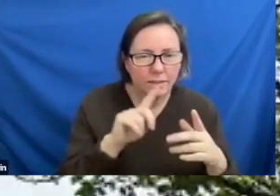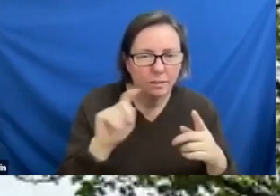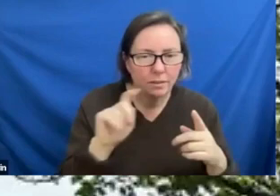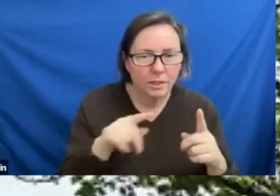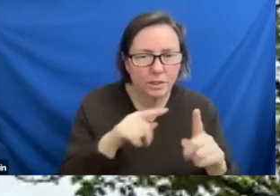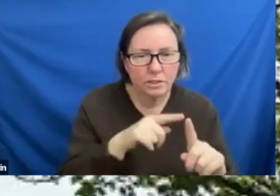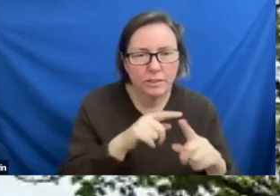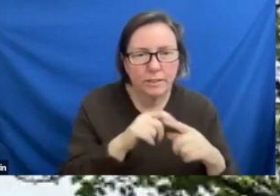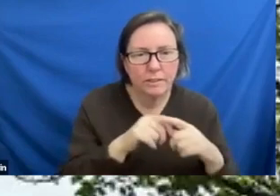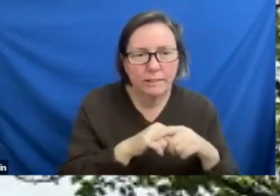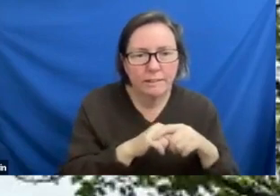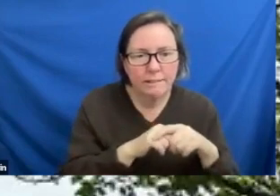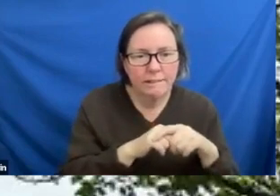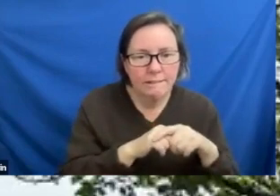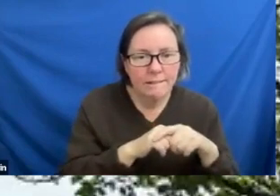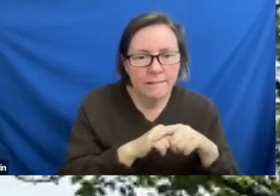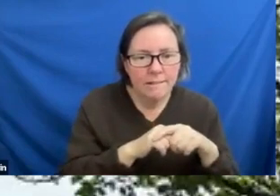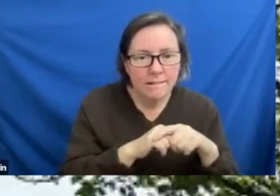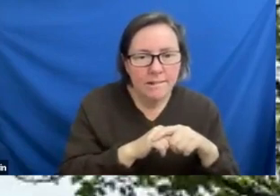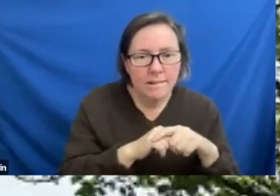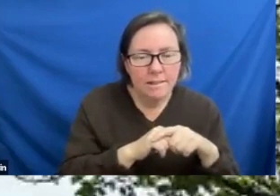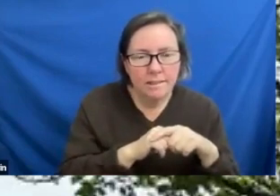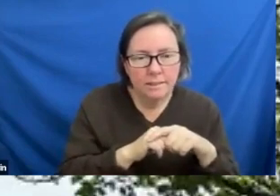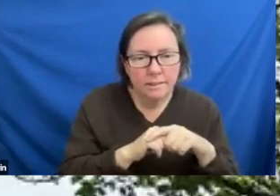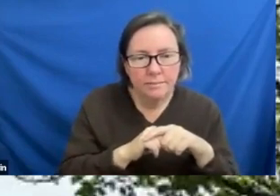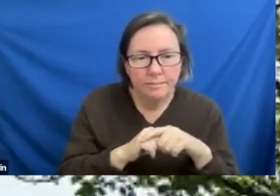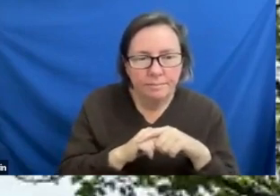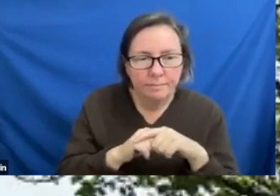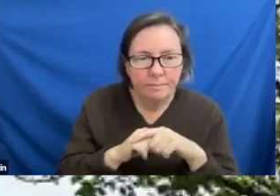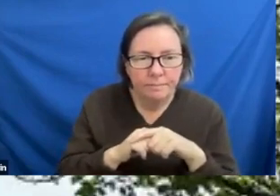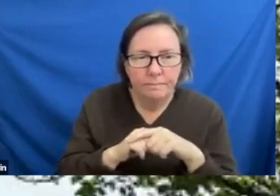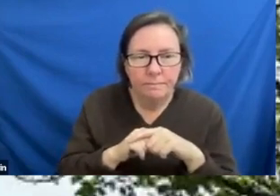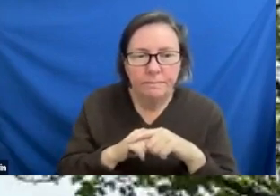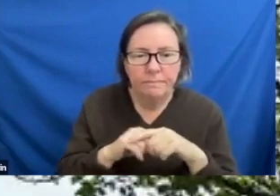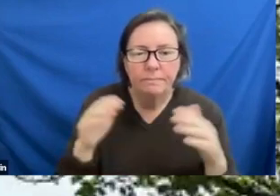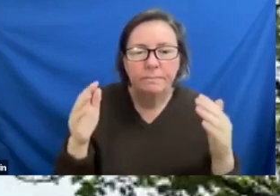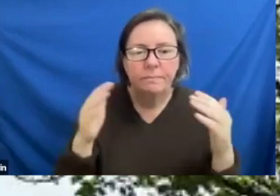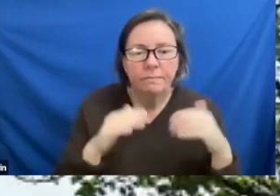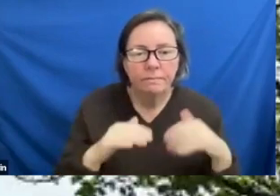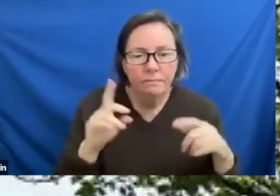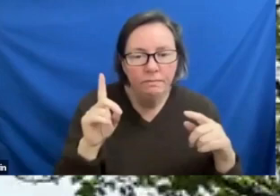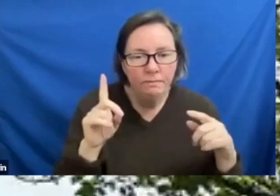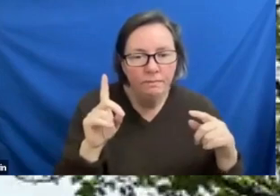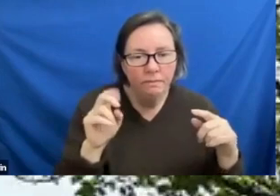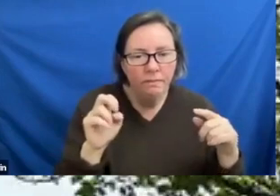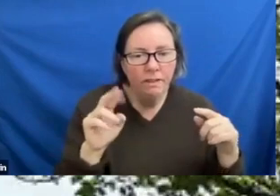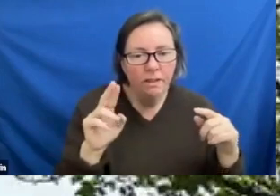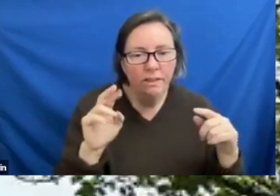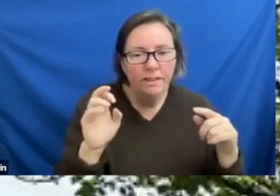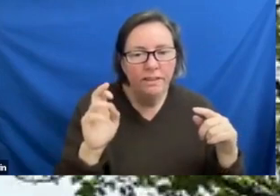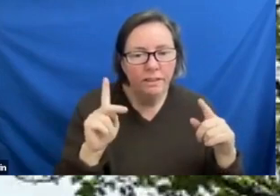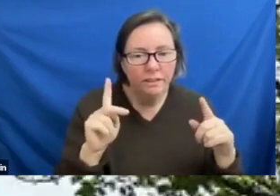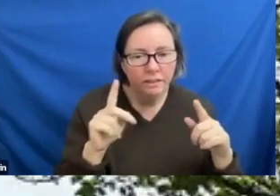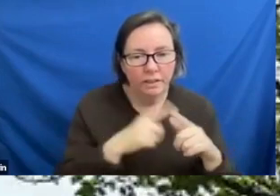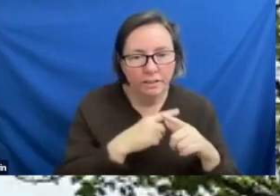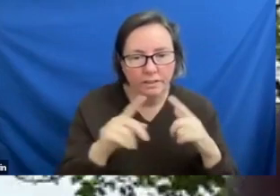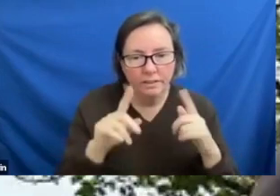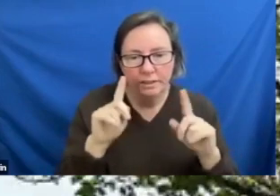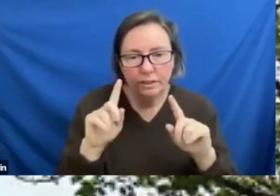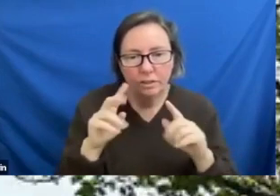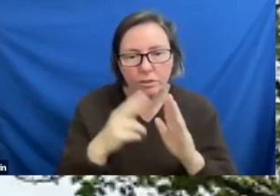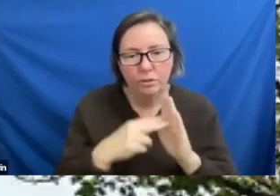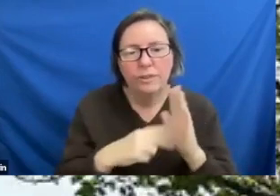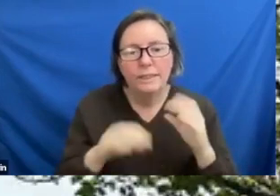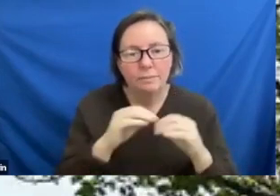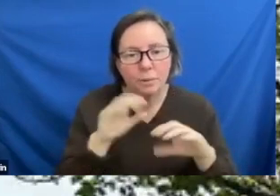chat before I continue with the hands raised. So we'll go to Derek, and then I'll start reading some of the chat questions to make